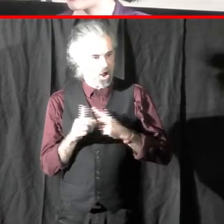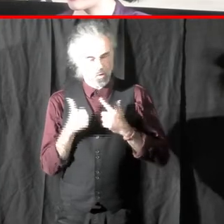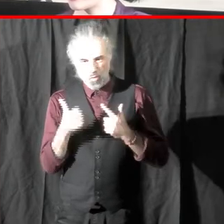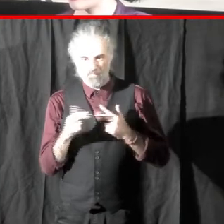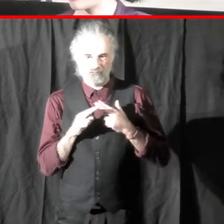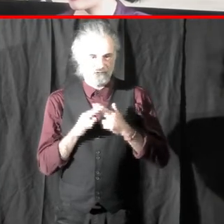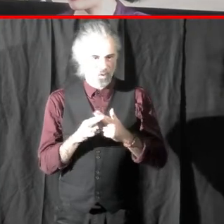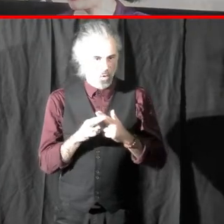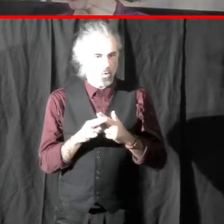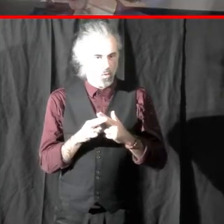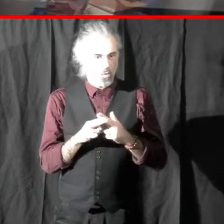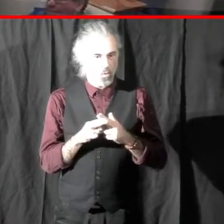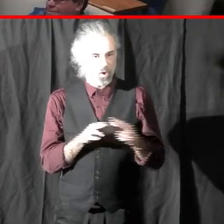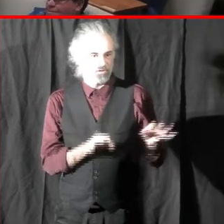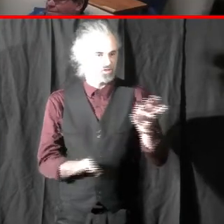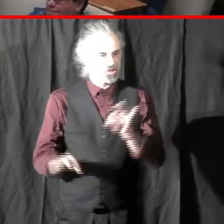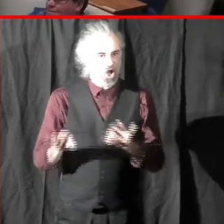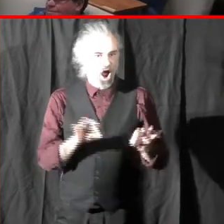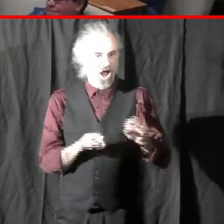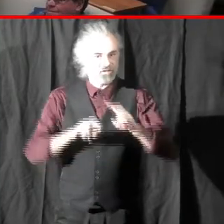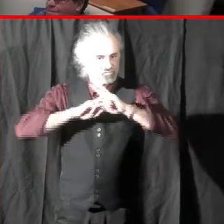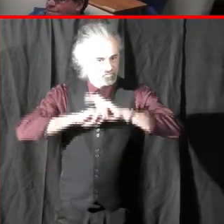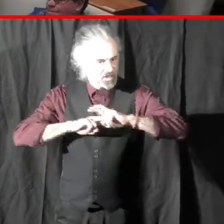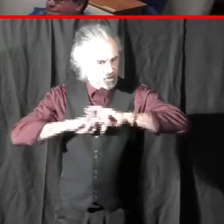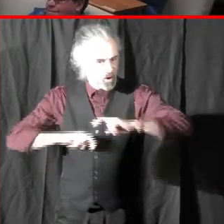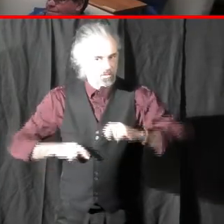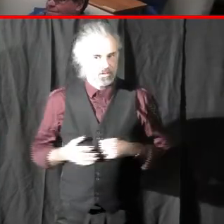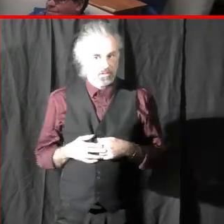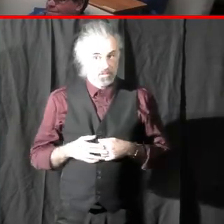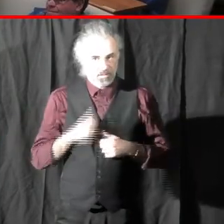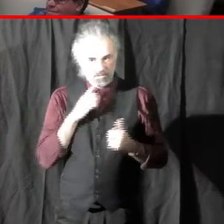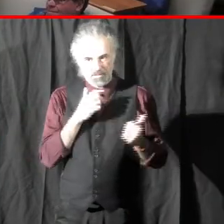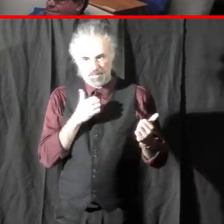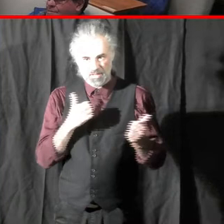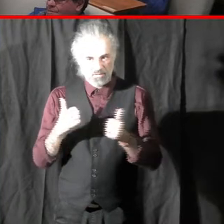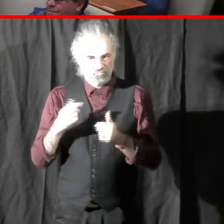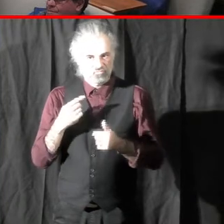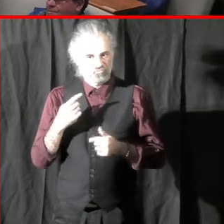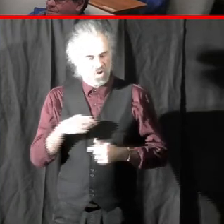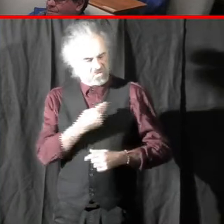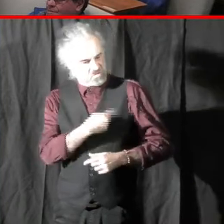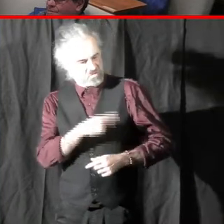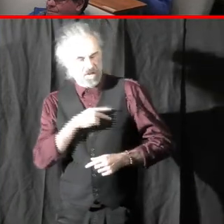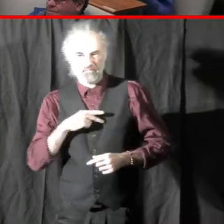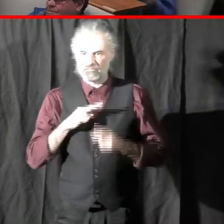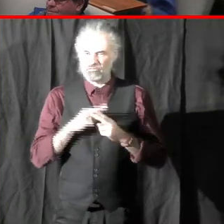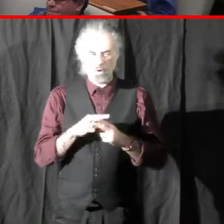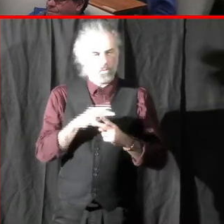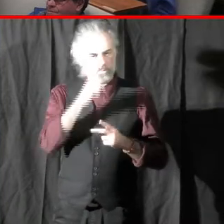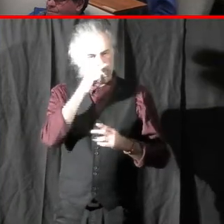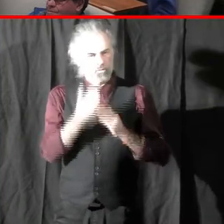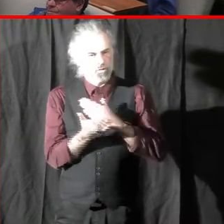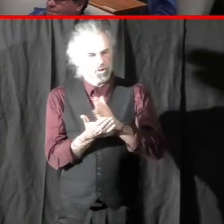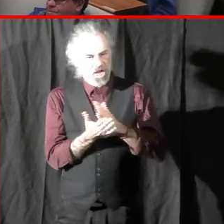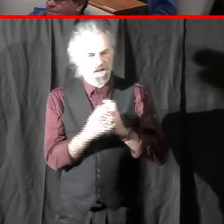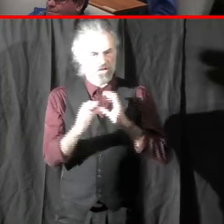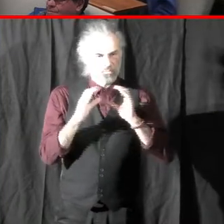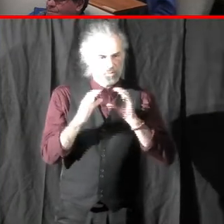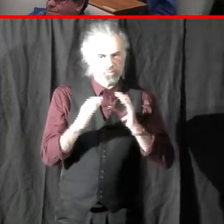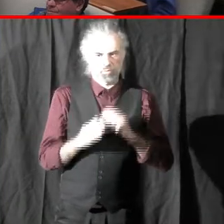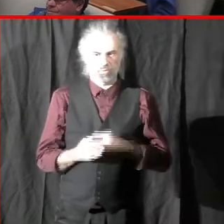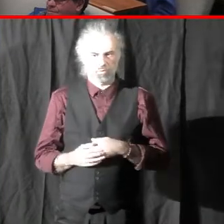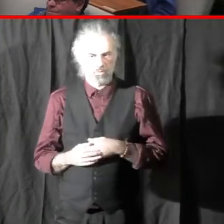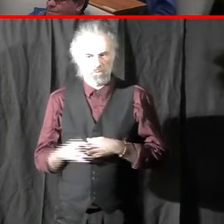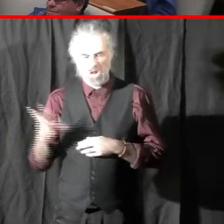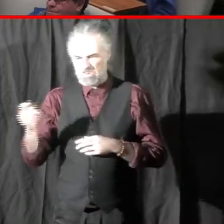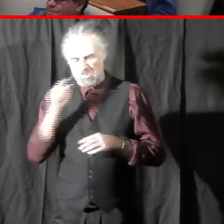for scientific research. Jessica Coates said, isn't it good to try to connect to people, just to share and communicate? Joe Lewis said exactly,